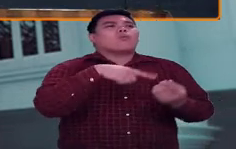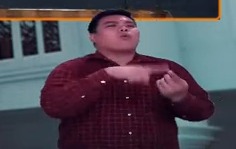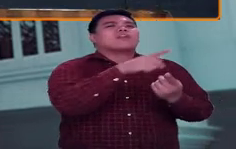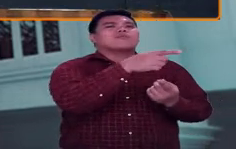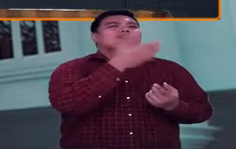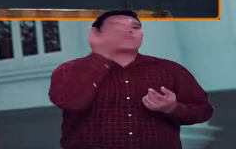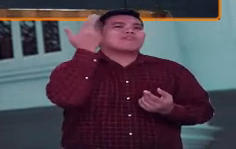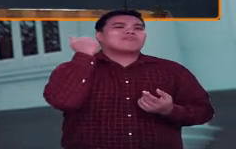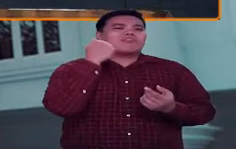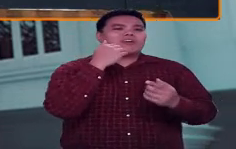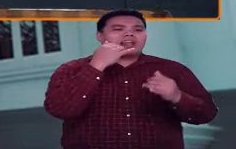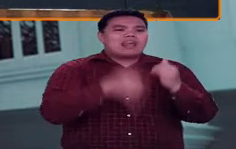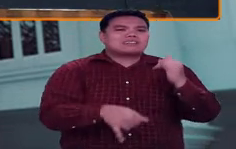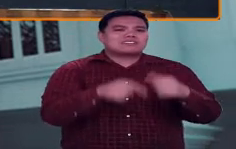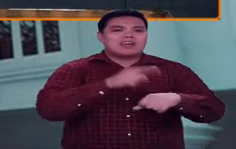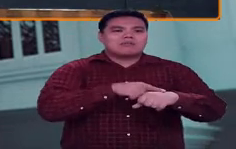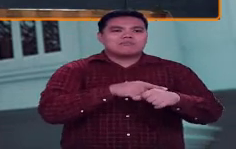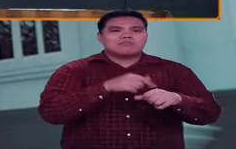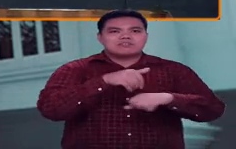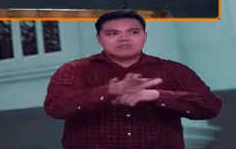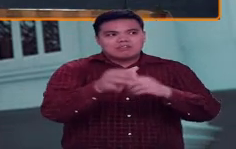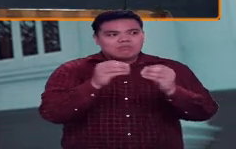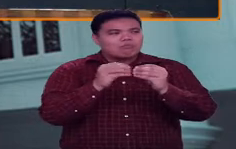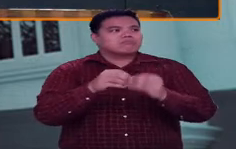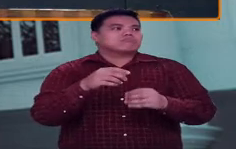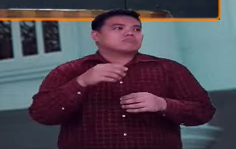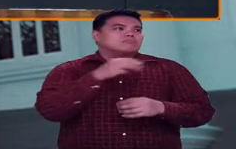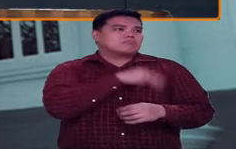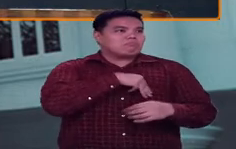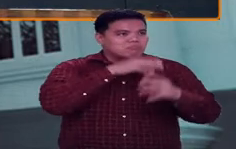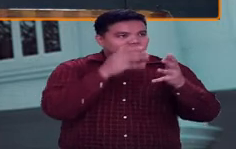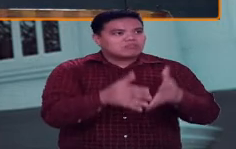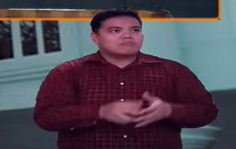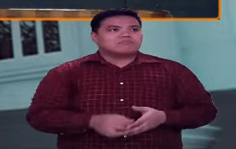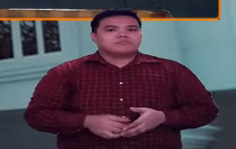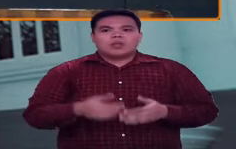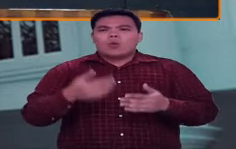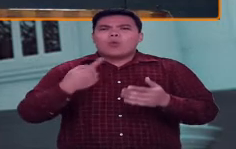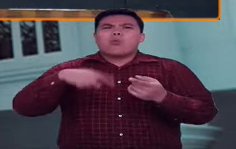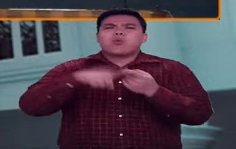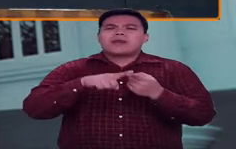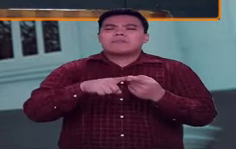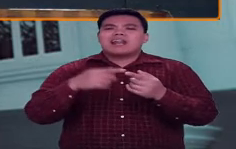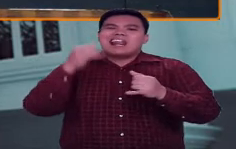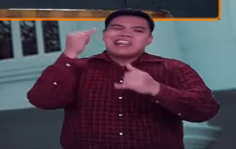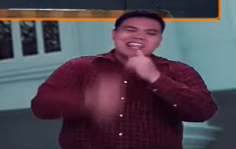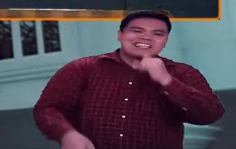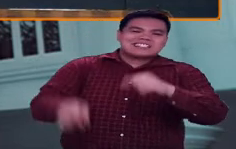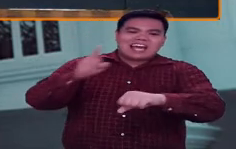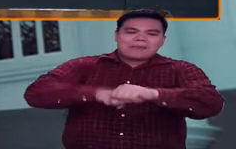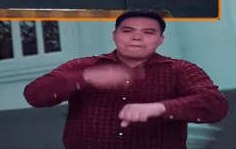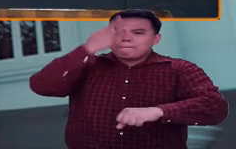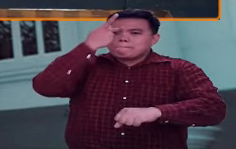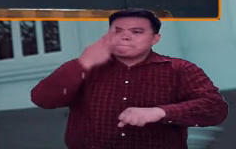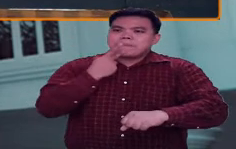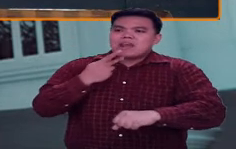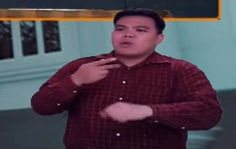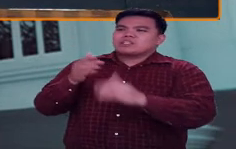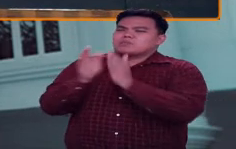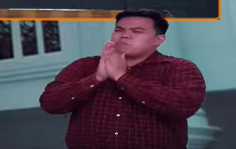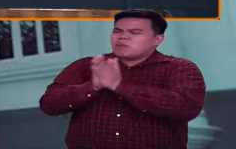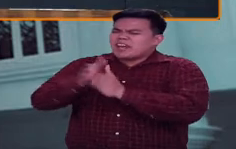send someone from your church? When was the last time, parents, that you prayed and said,